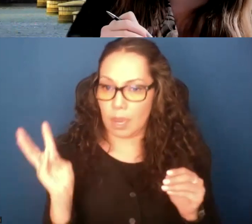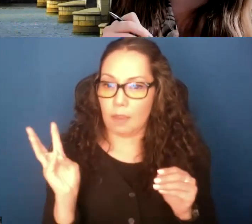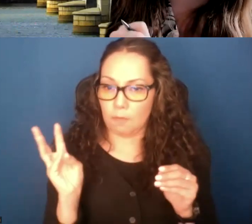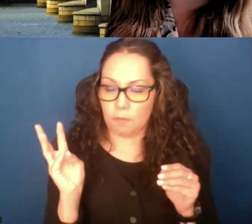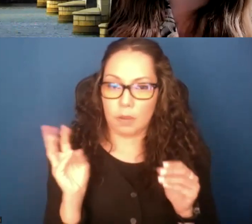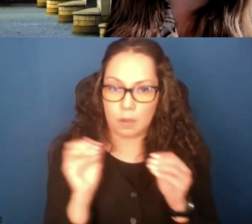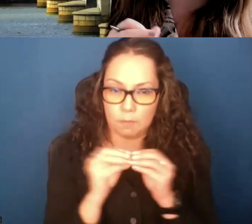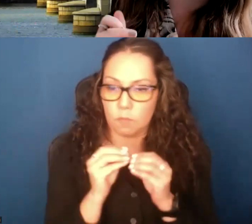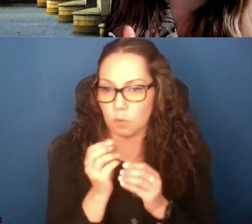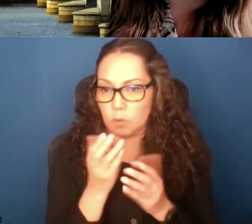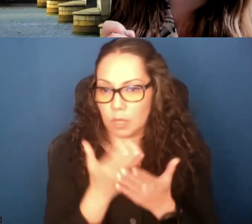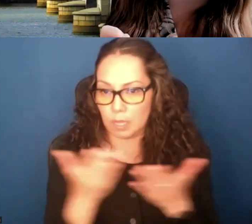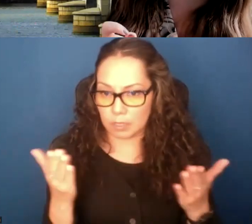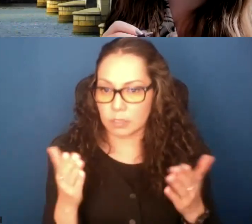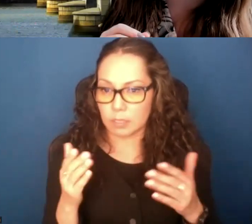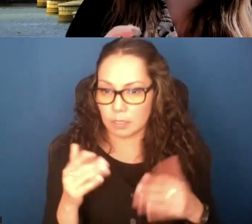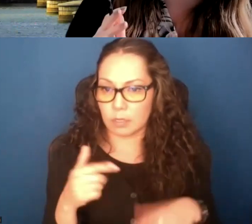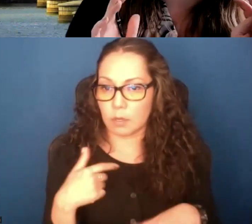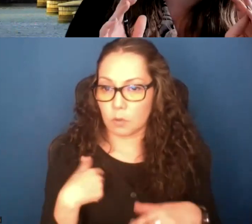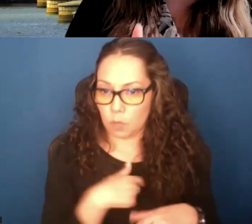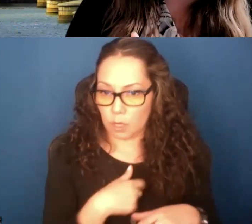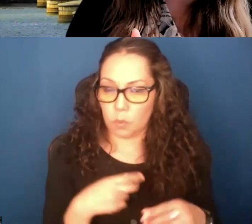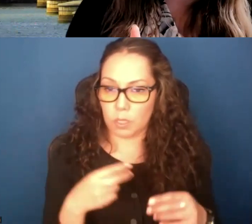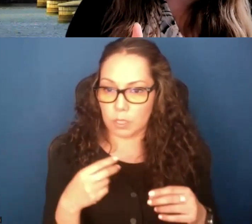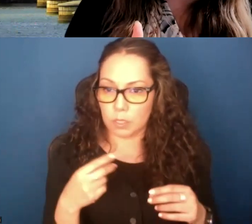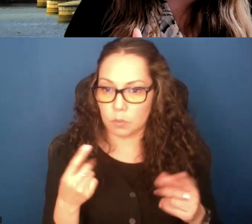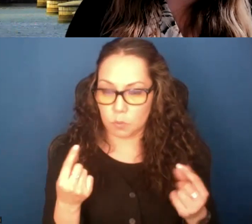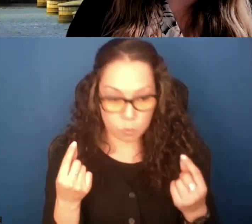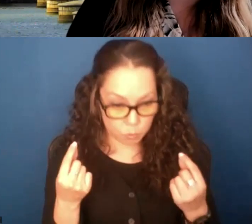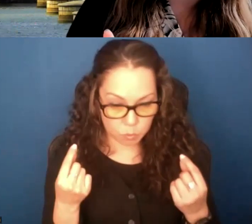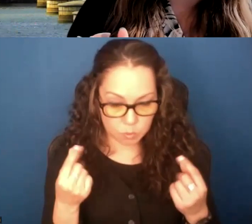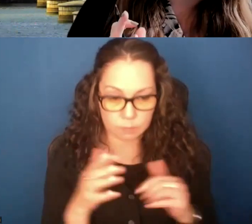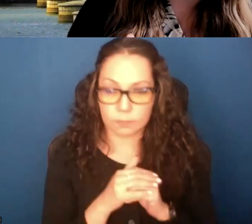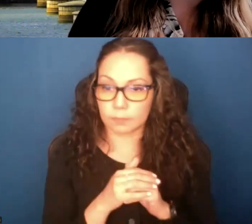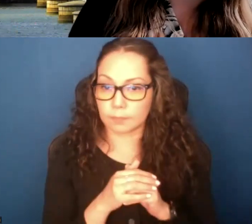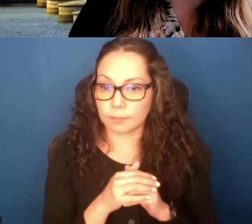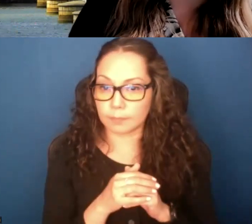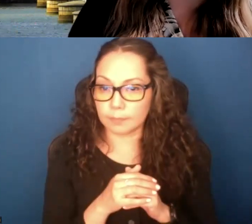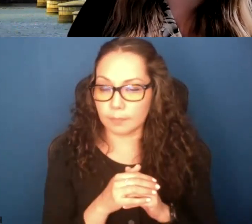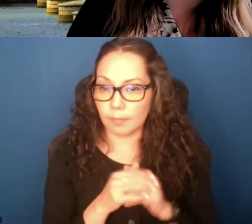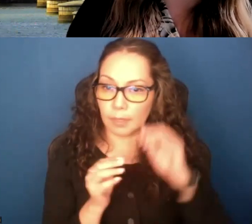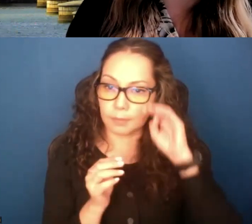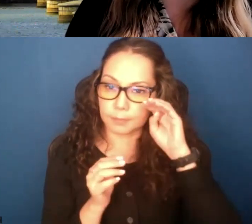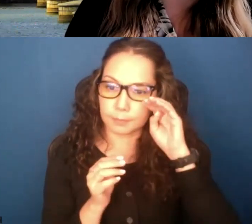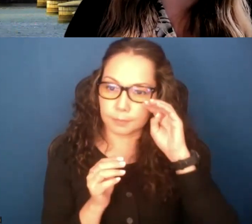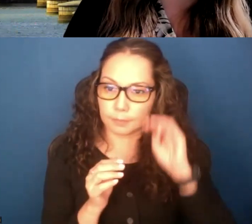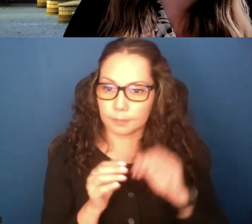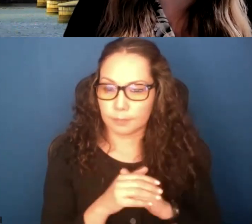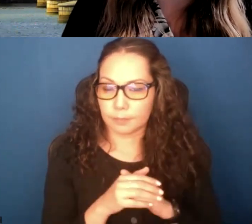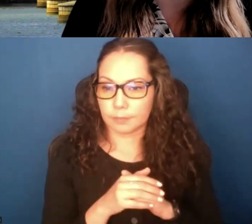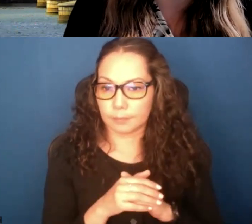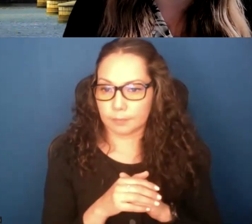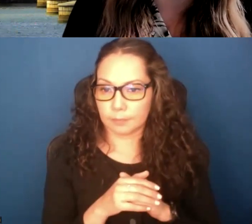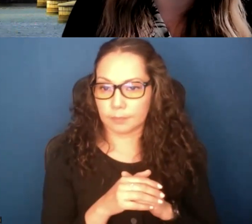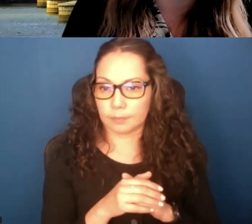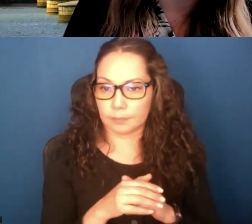today. Um, what we'll do is we'll be just sharing this deck, uh, on the CDA website, um, and